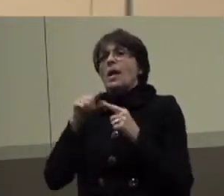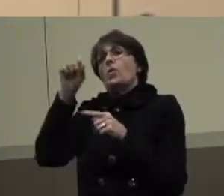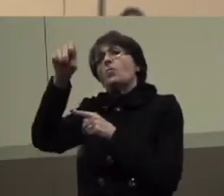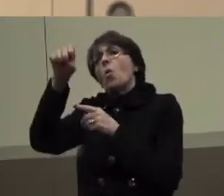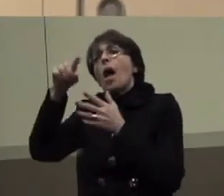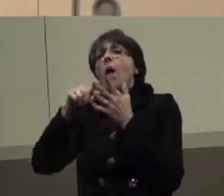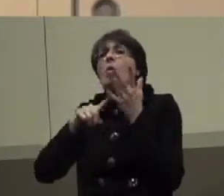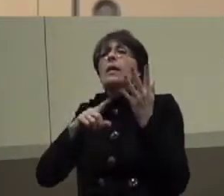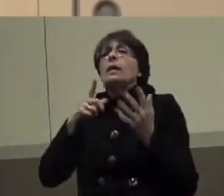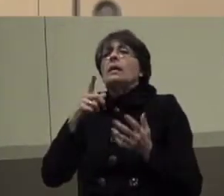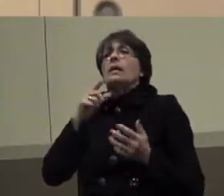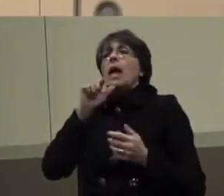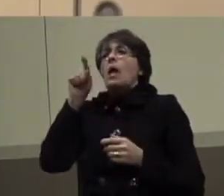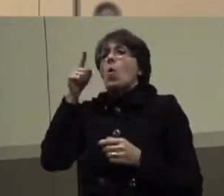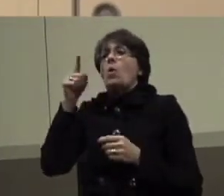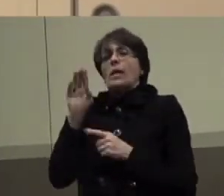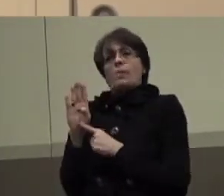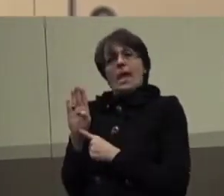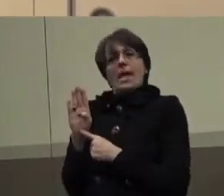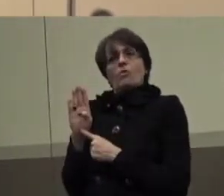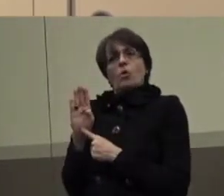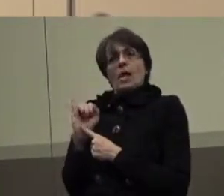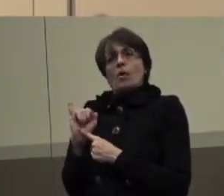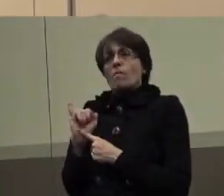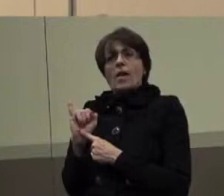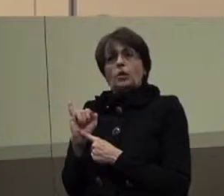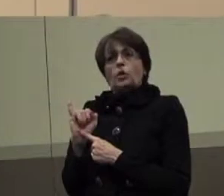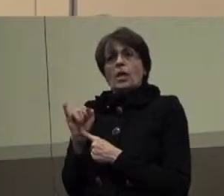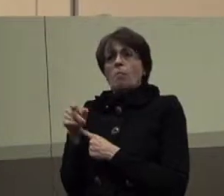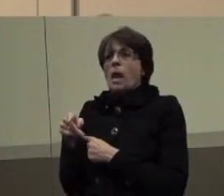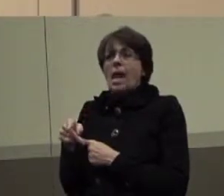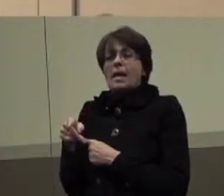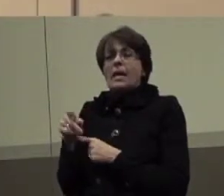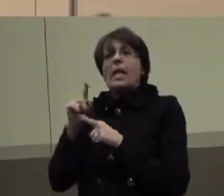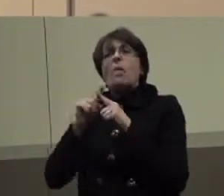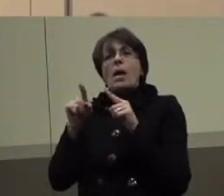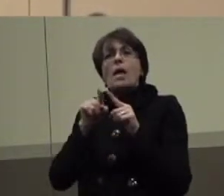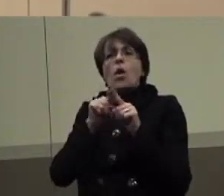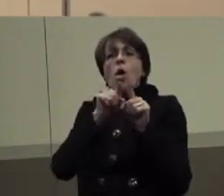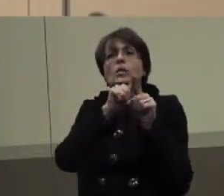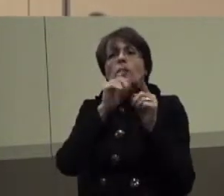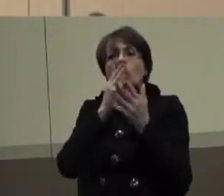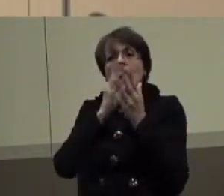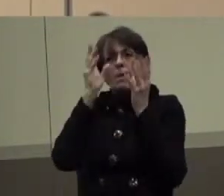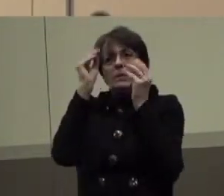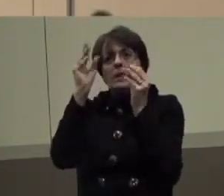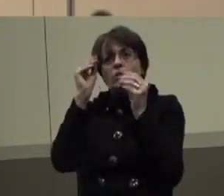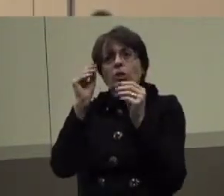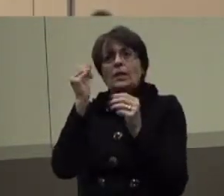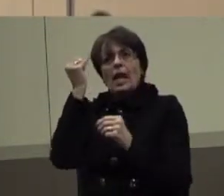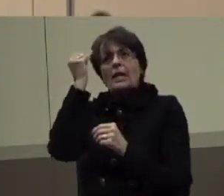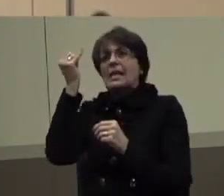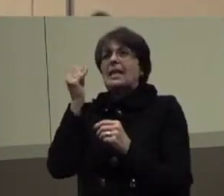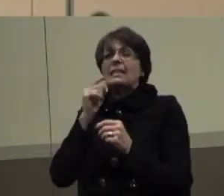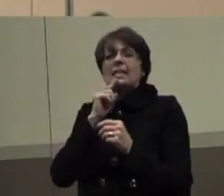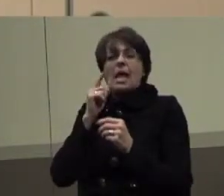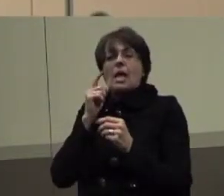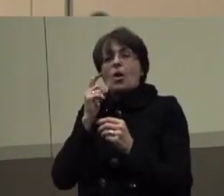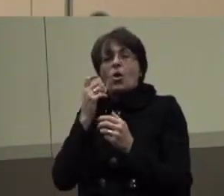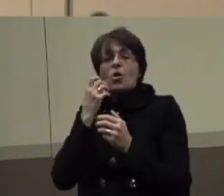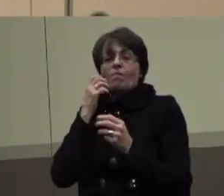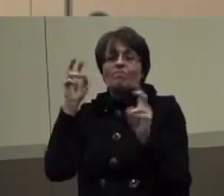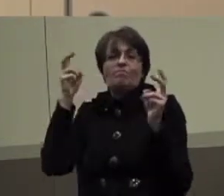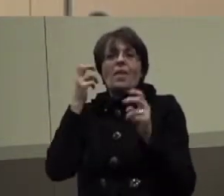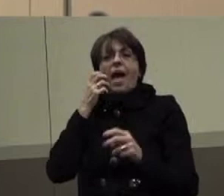throw out not only behavior intervention planning, but also some teaching ideas that are hot off the press,